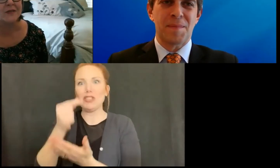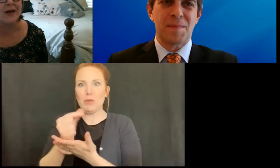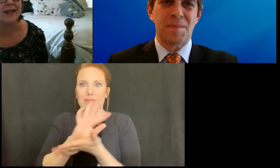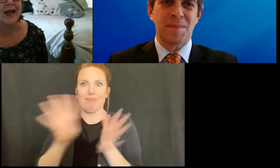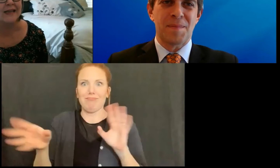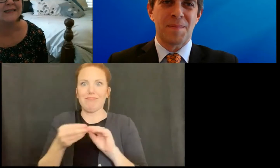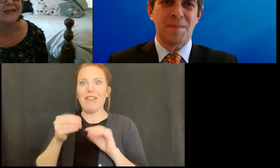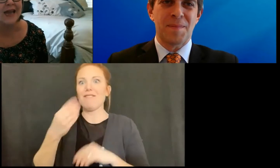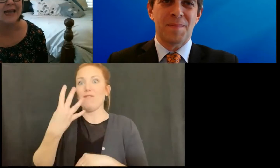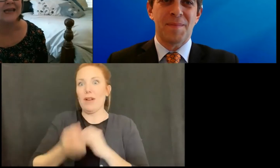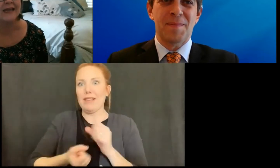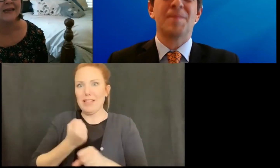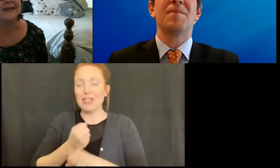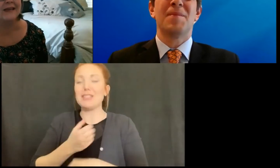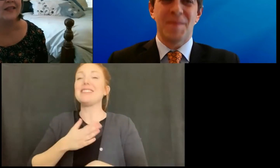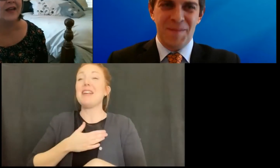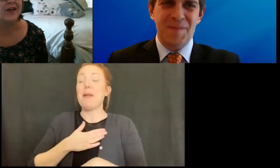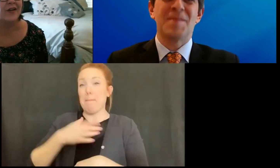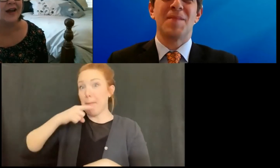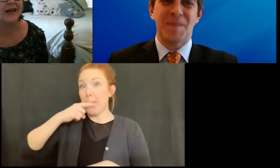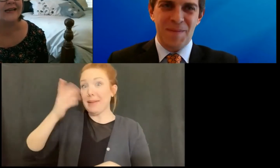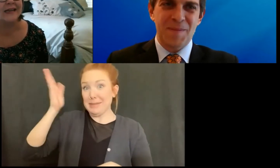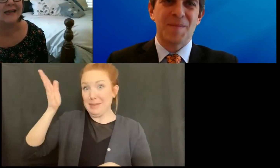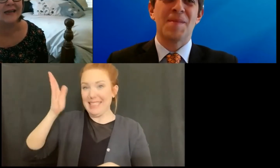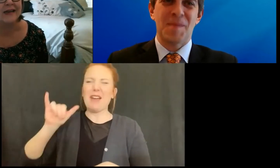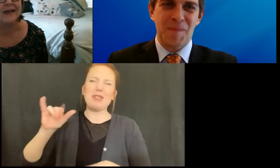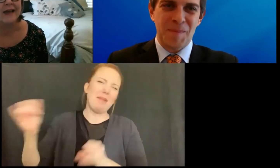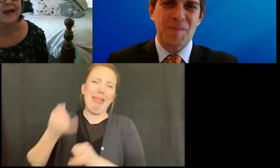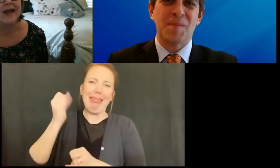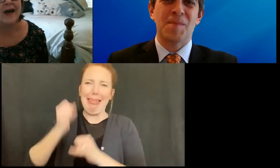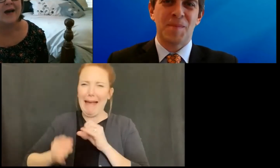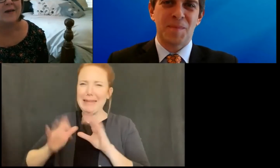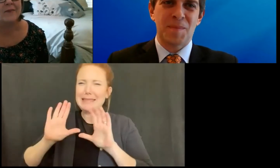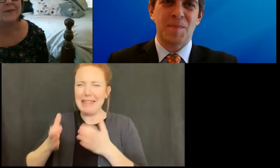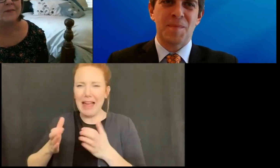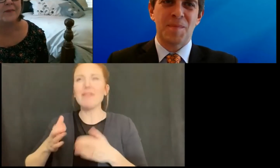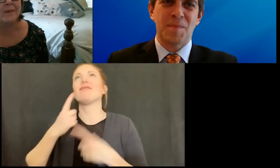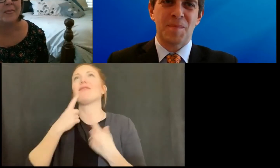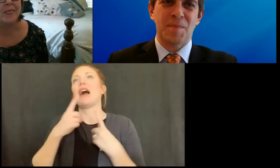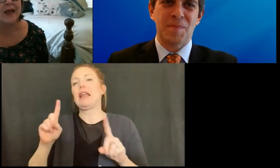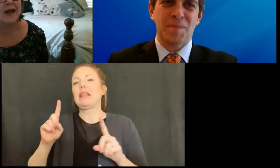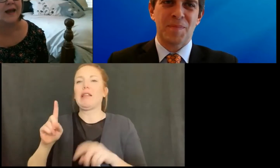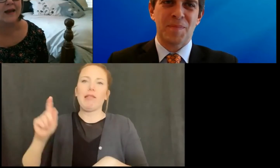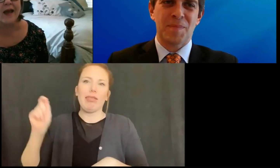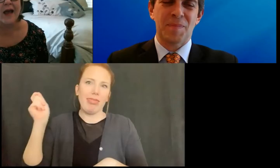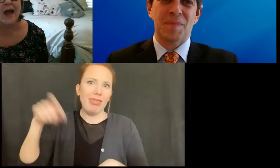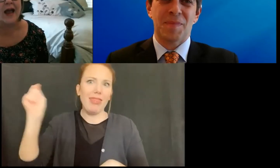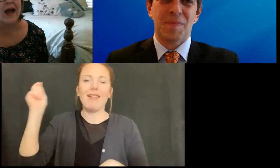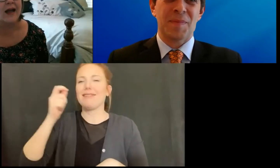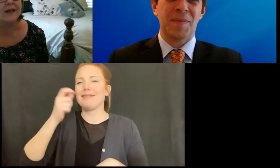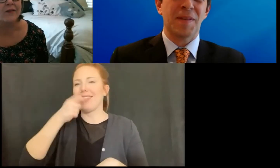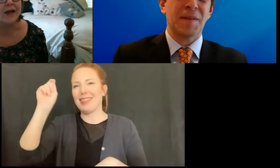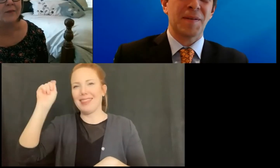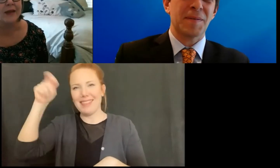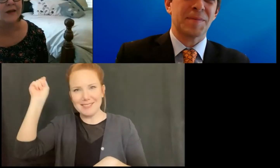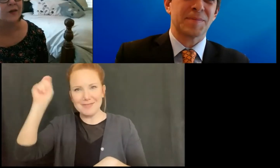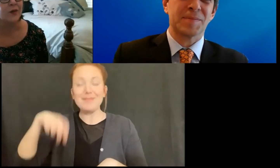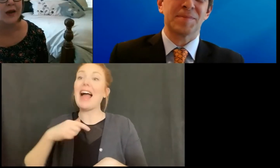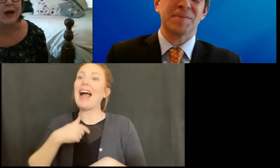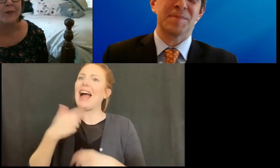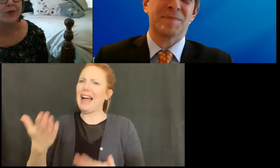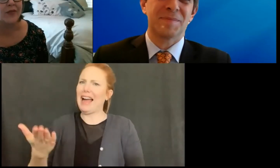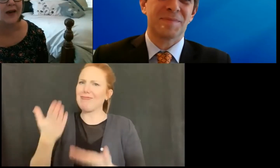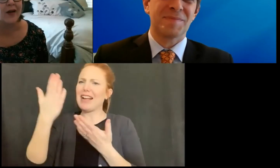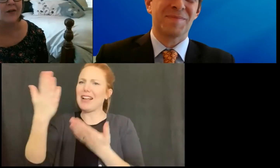speaking was my last hanging there. And I did it. And I highly recommend,